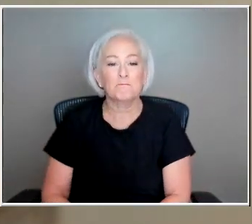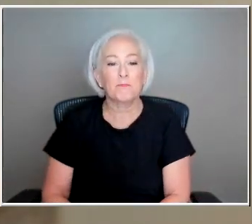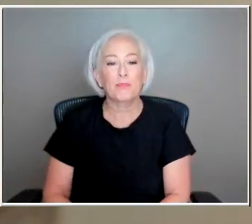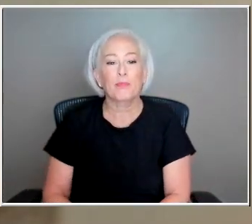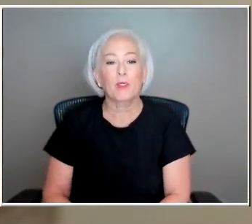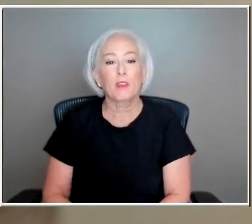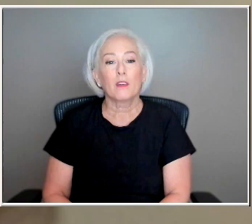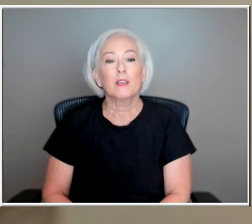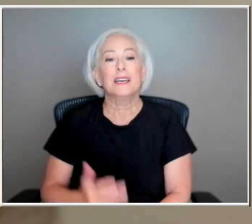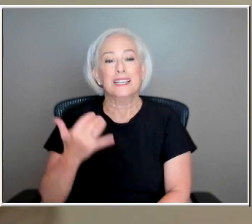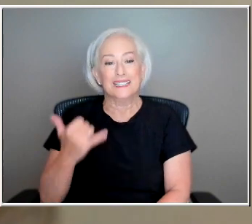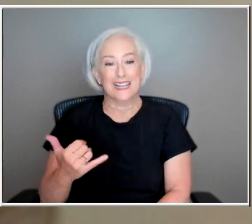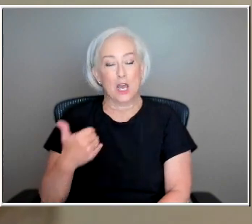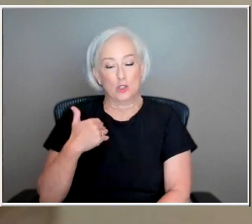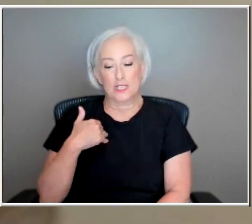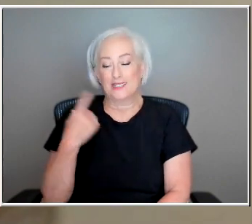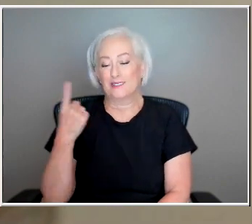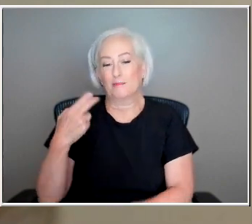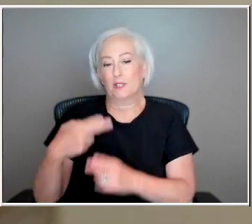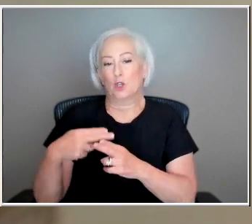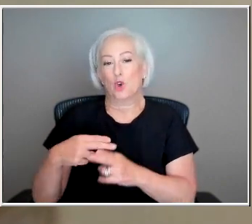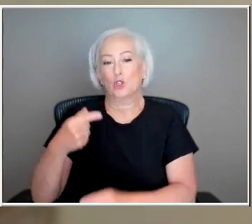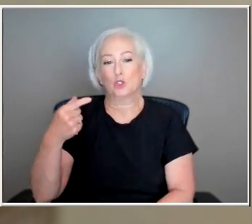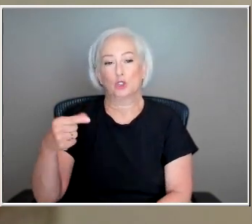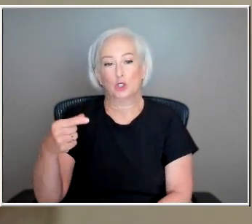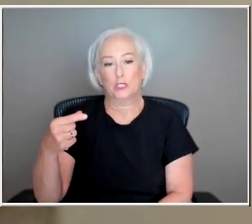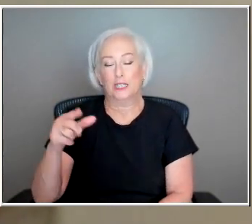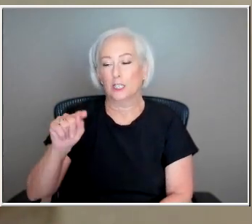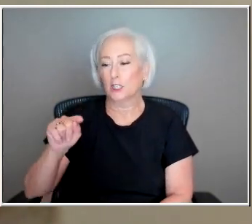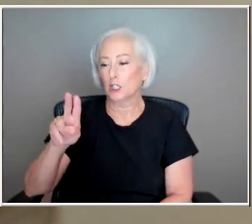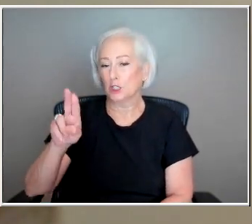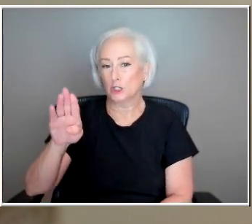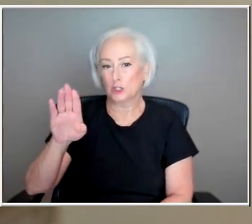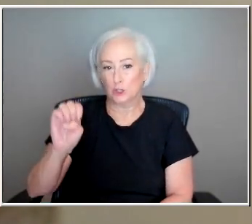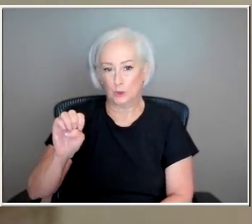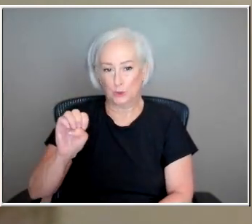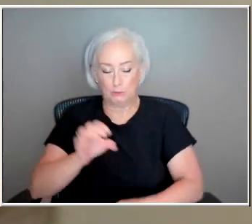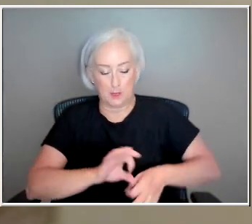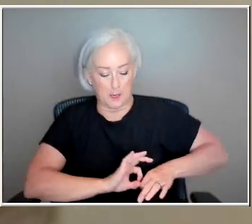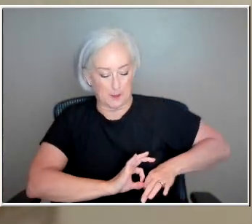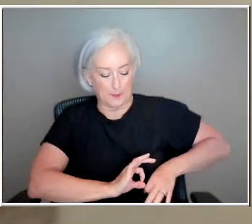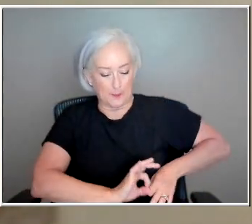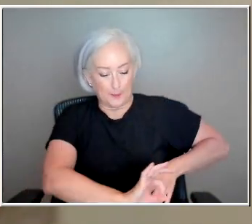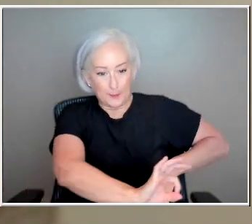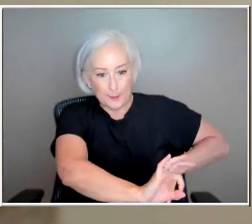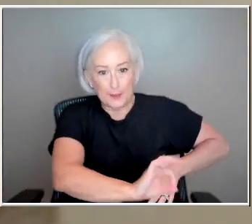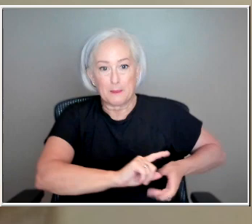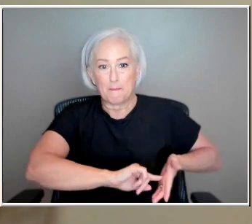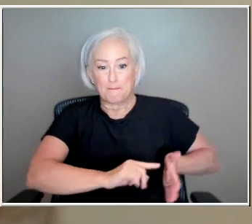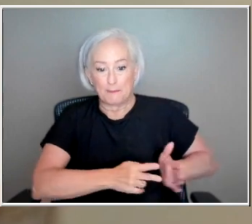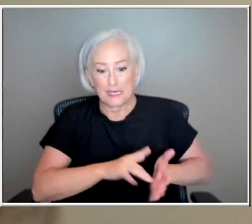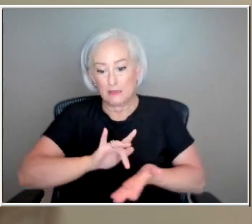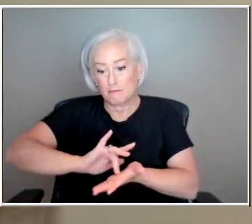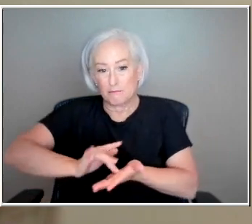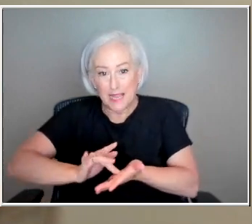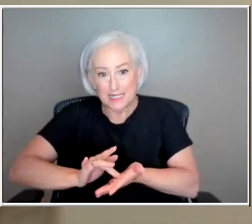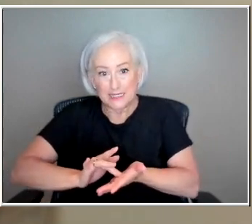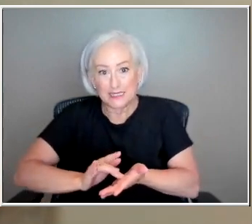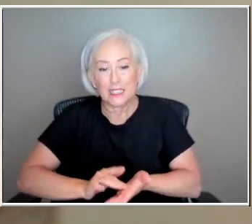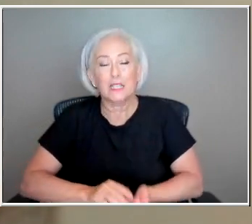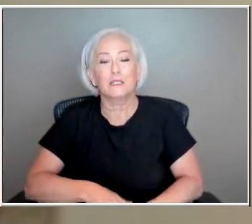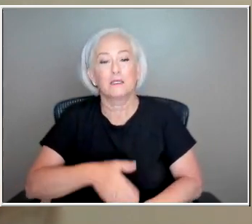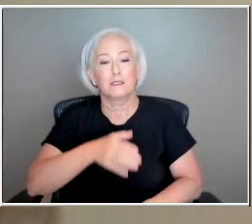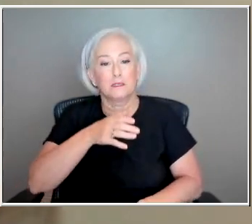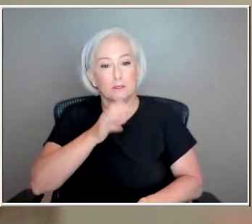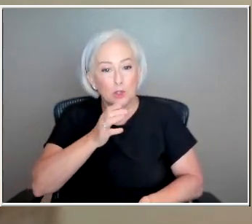a G-tube, and so we're able to provide nutrition and hydration and medicine through that tube, because part of